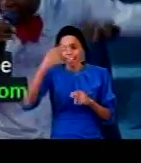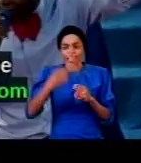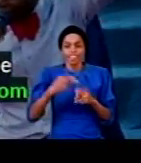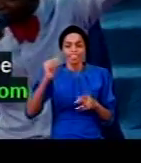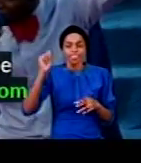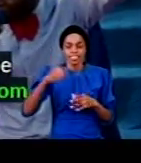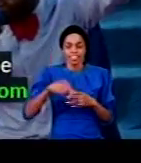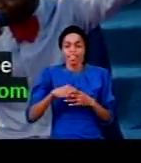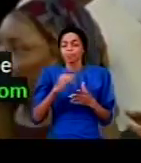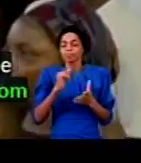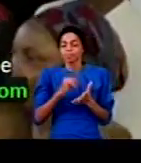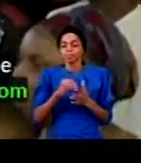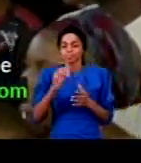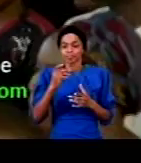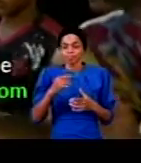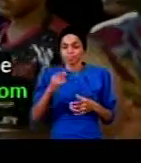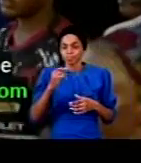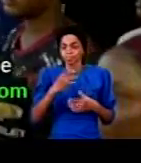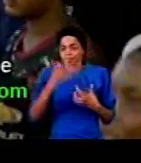Tuberculosis in his name.